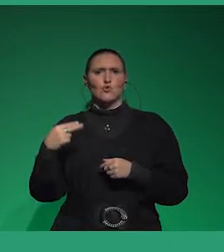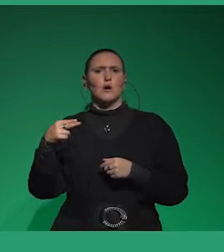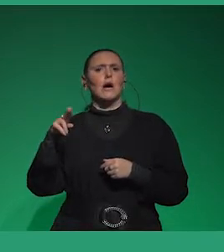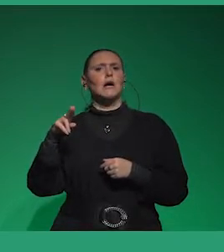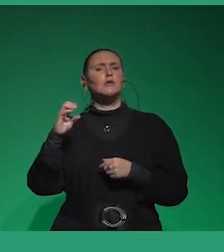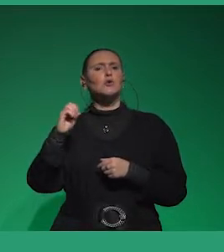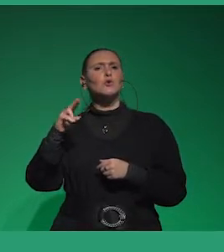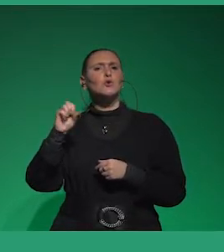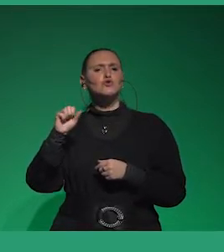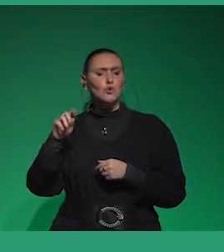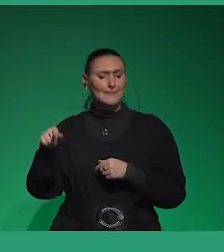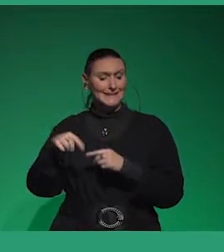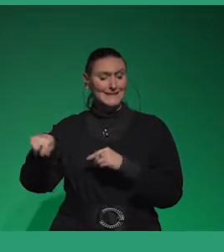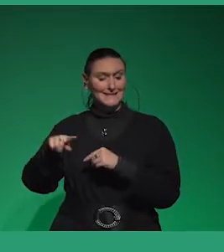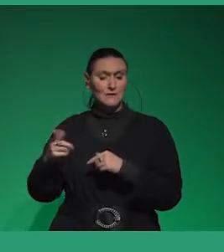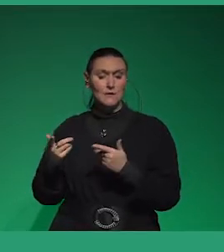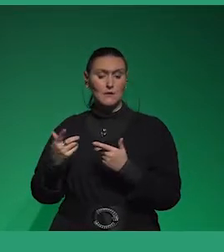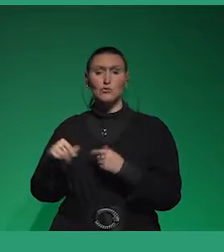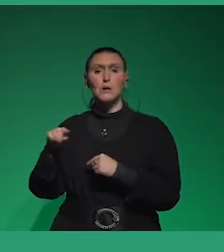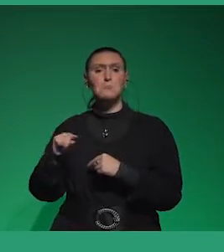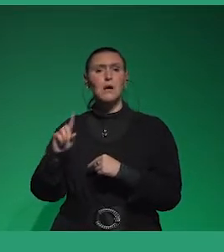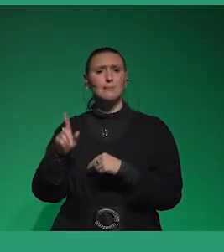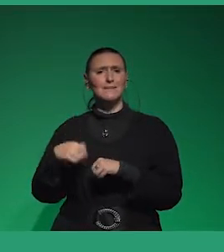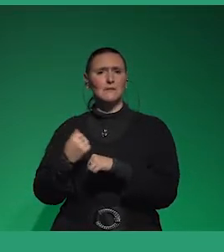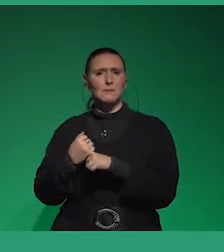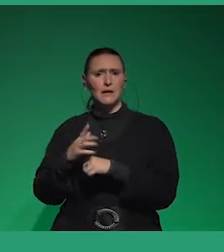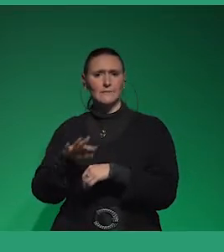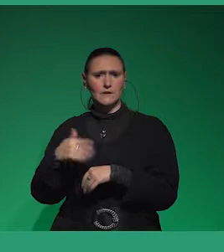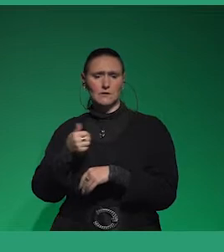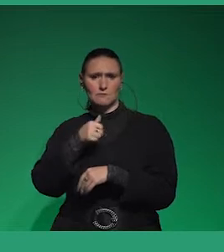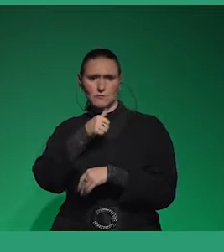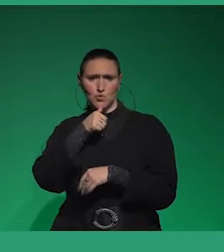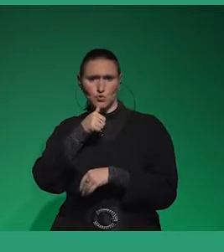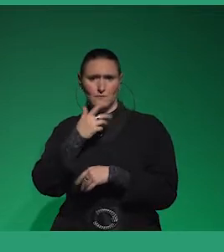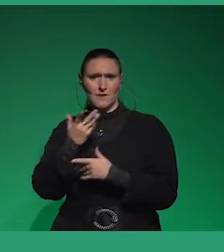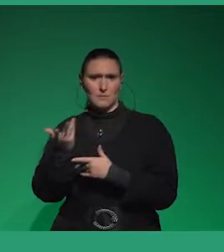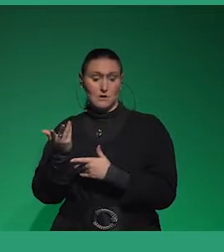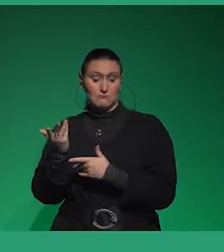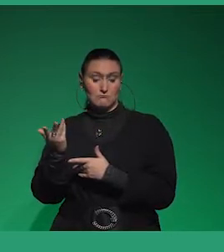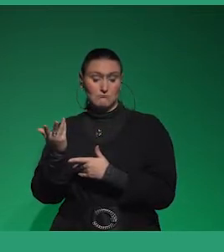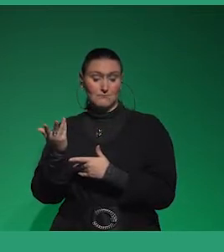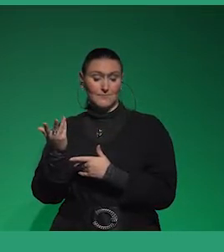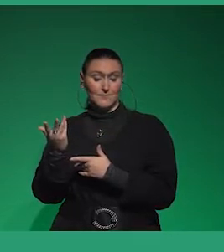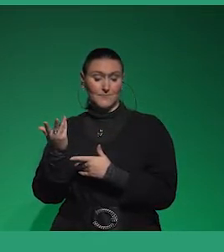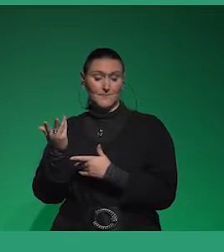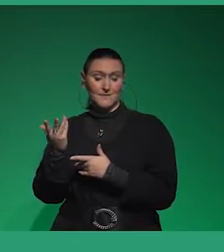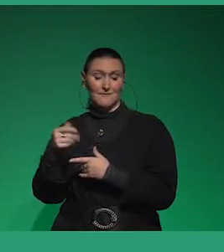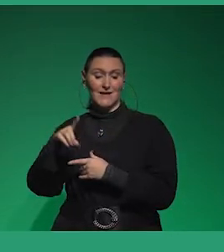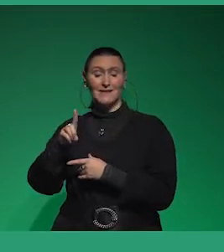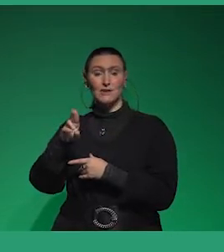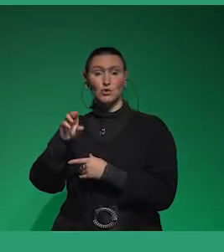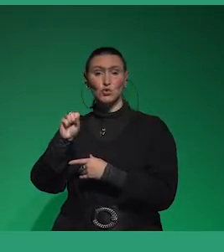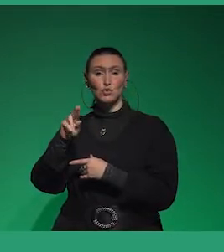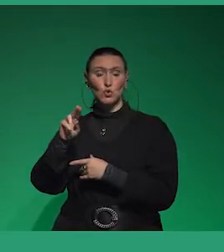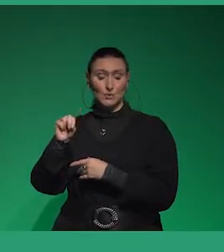until sub-district, district, and in profession level. And in our group, in the CRC 990, we're also working with many